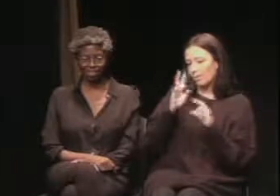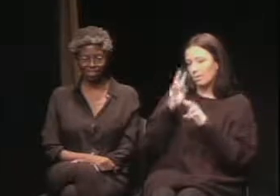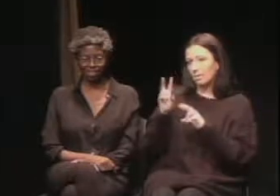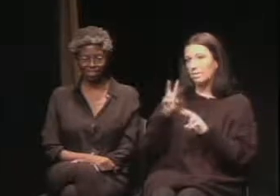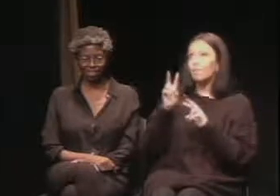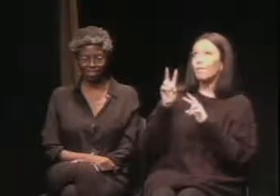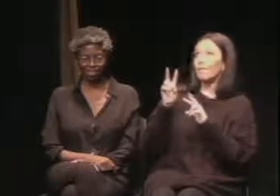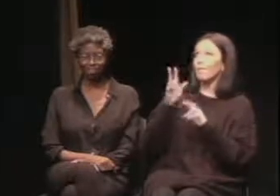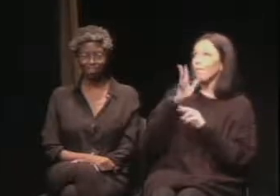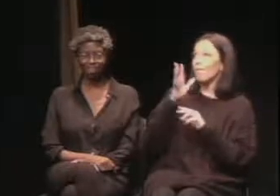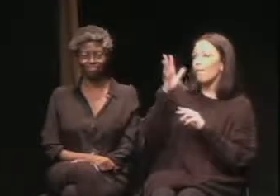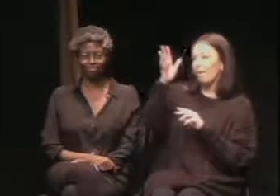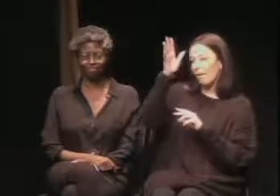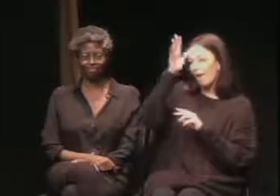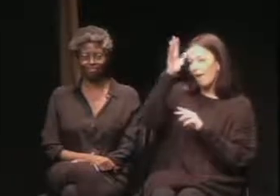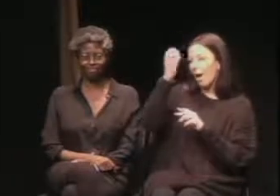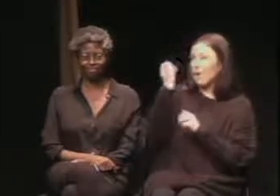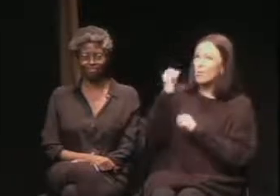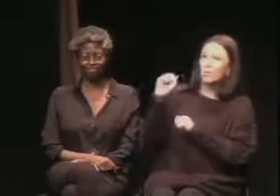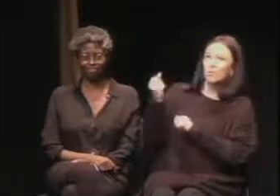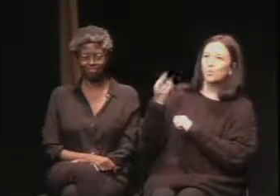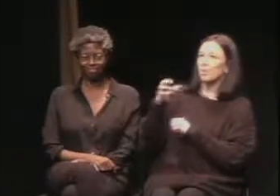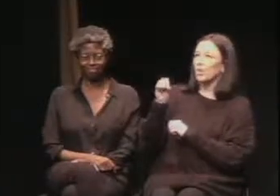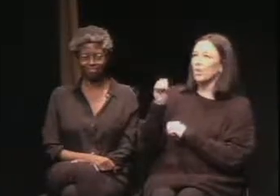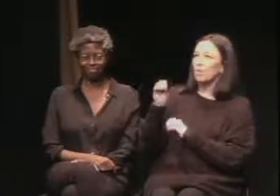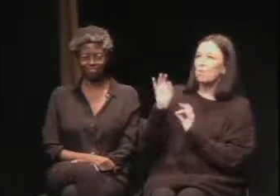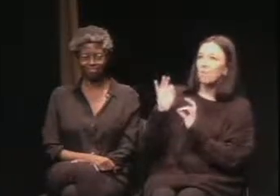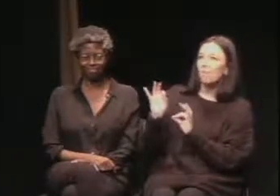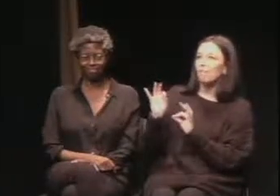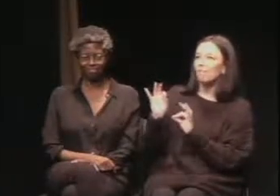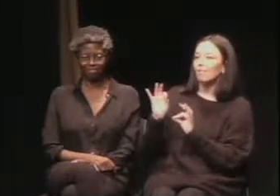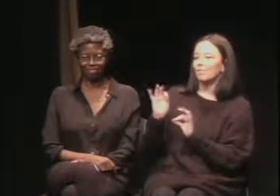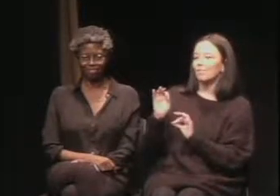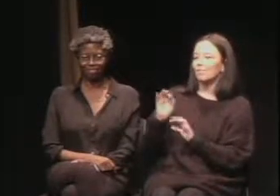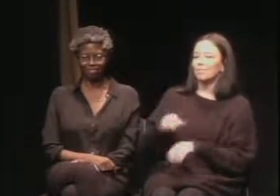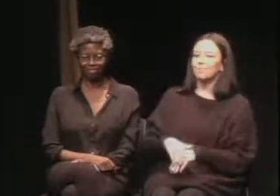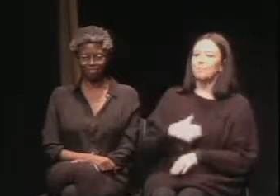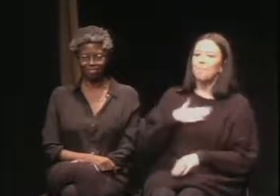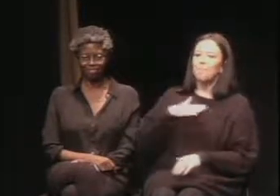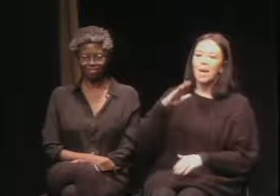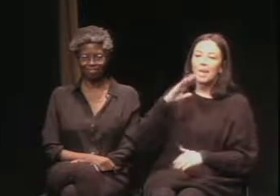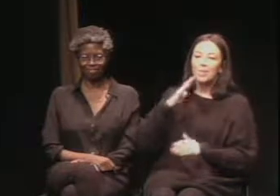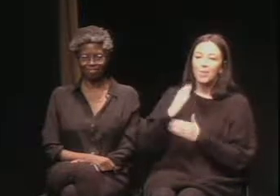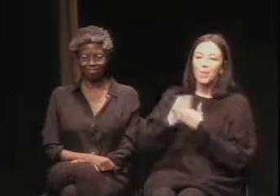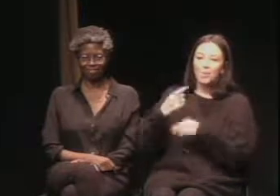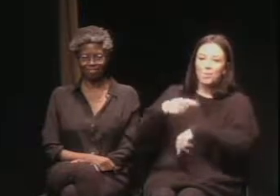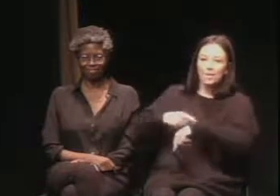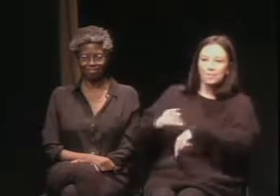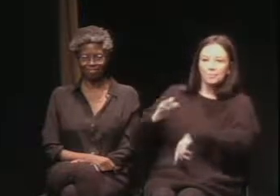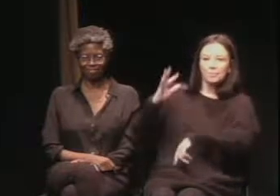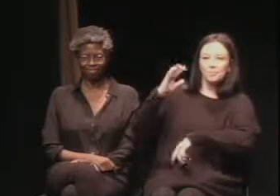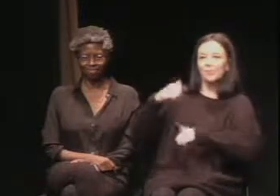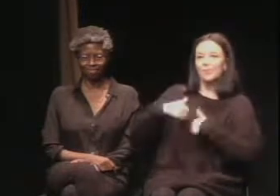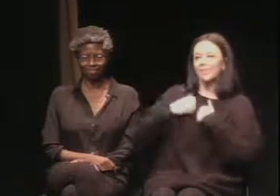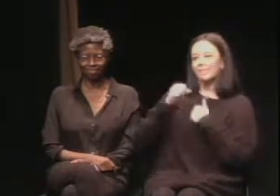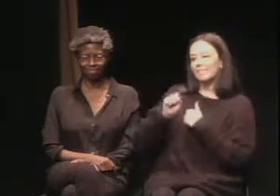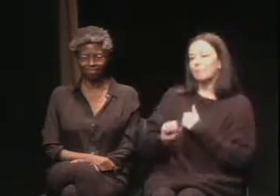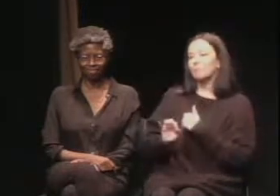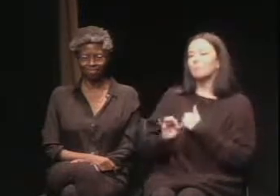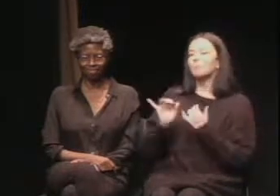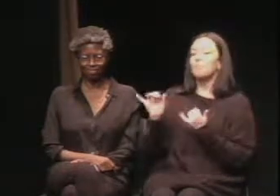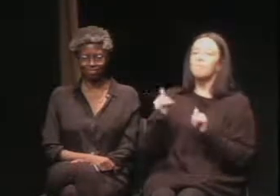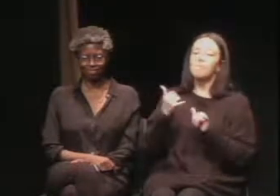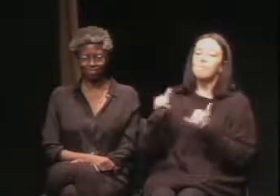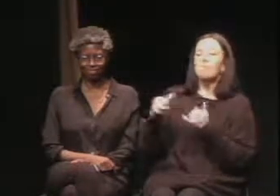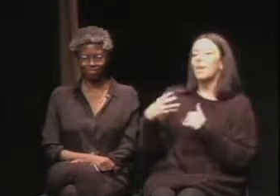as superheroes. Mm-hmm. Like, I'll never forget my daughter once listening, was playing outside when I was living down south,